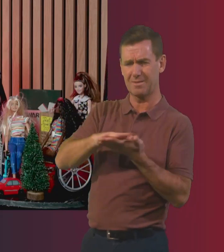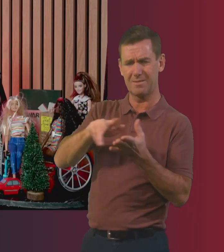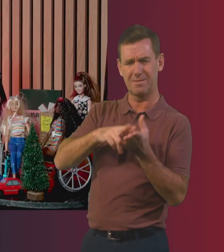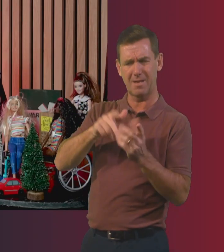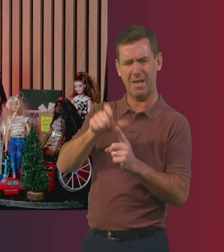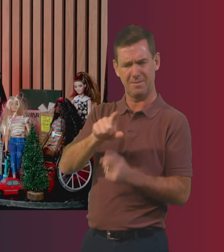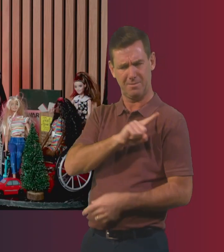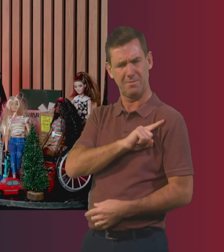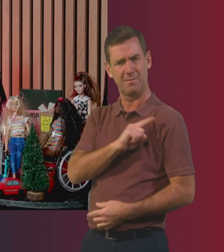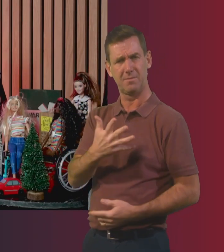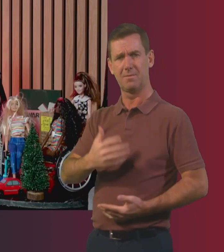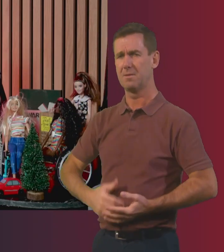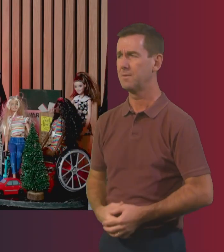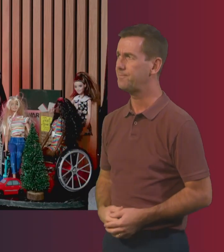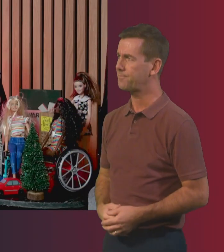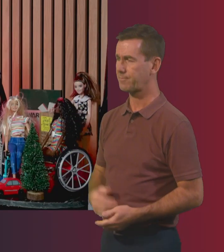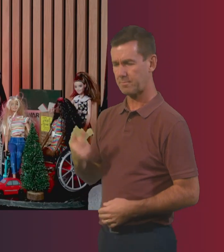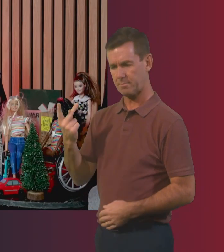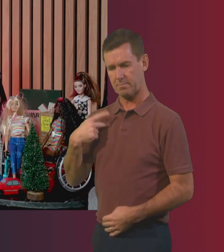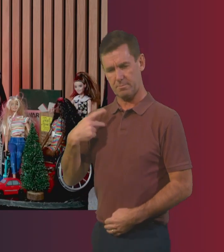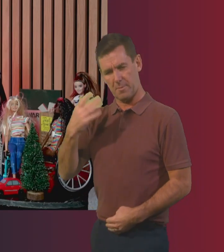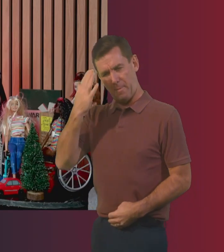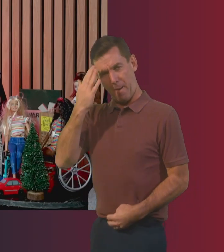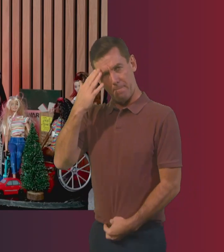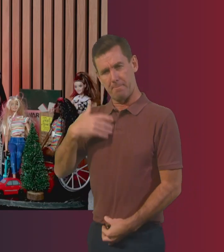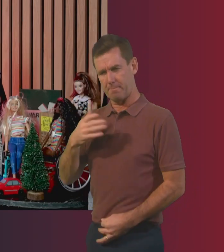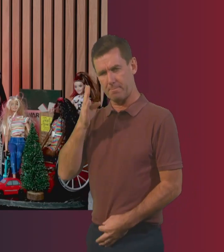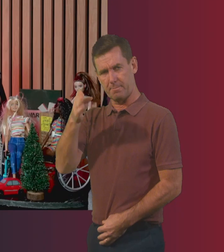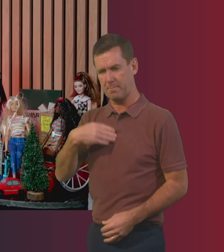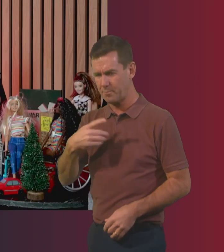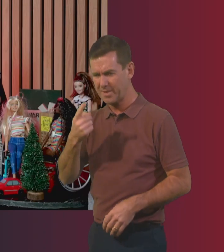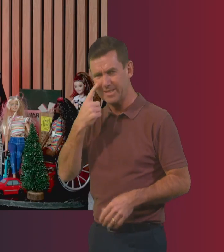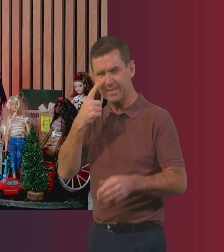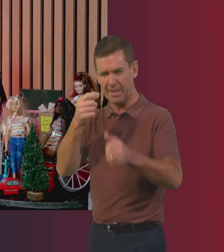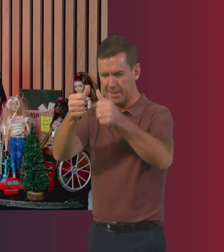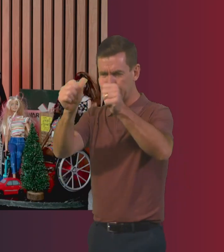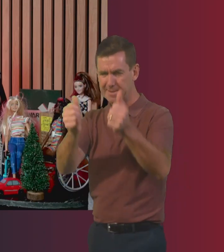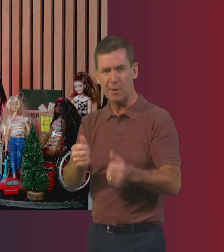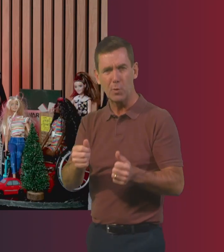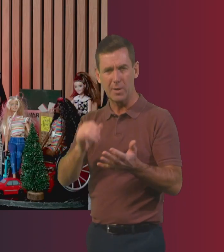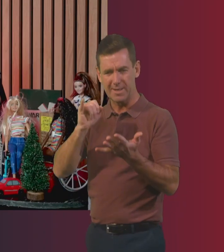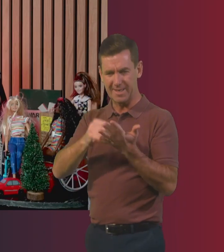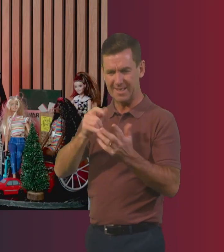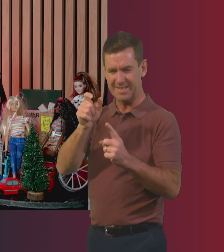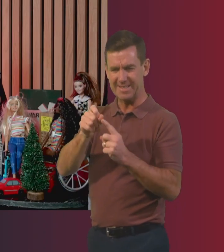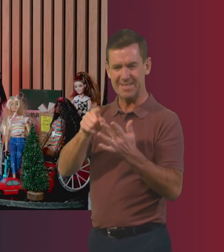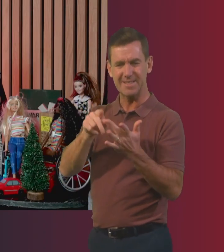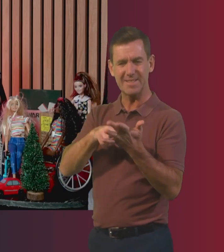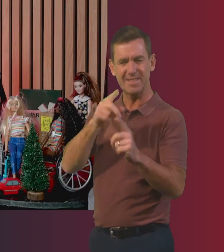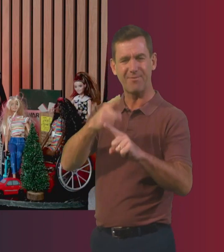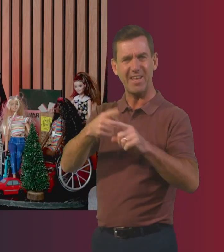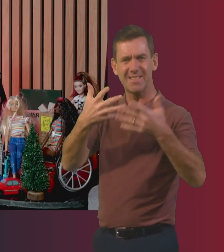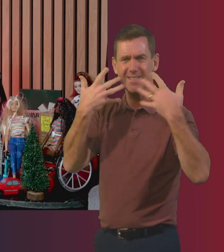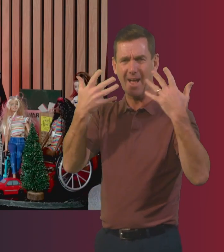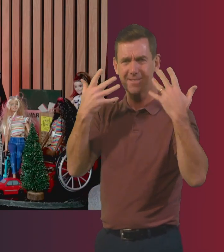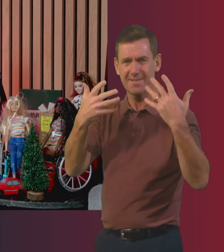I went to an antiques place with my mum, and in the cabinet there was like a random statue of a Sphinx cat, and my mum was like, because we were both there, she's like,